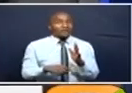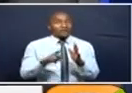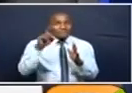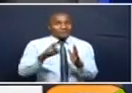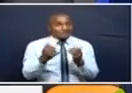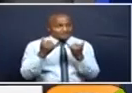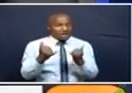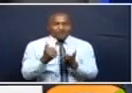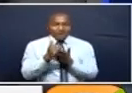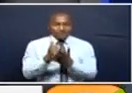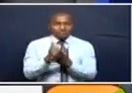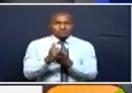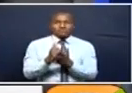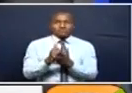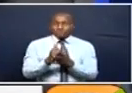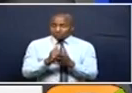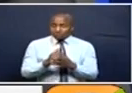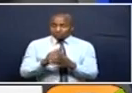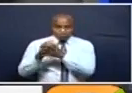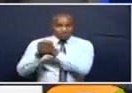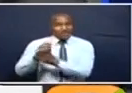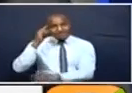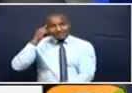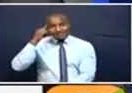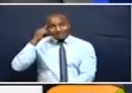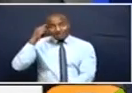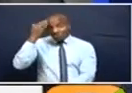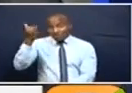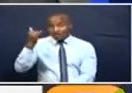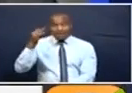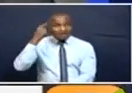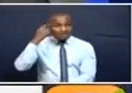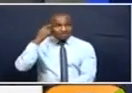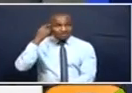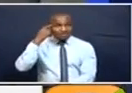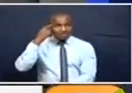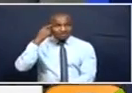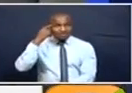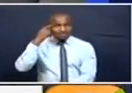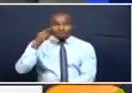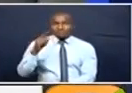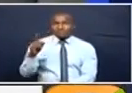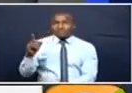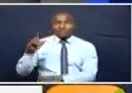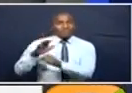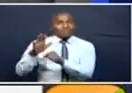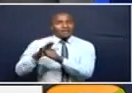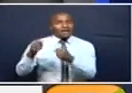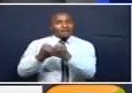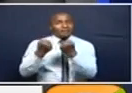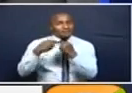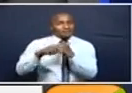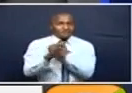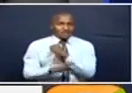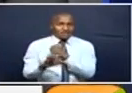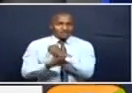Jubilee strategies to the drawing board. Because of this, remember that lots of conversations are going on in this country. There are some people who